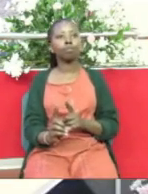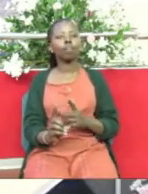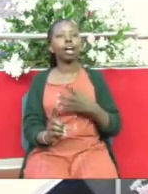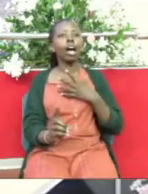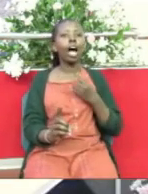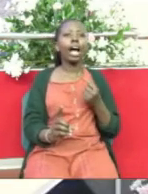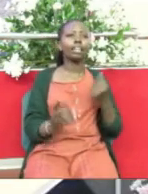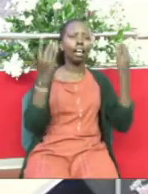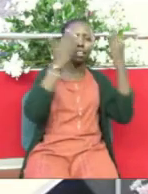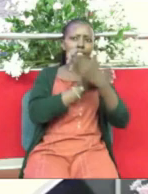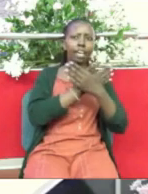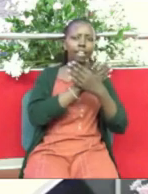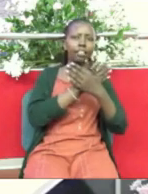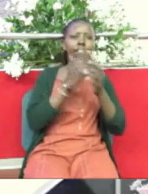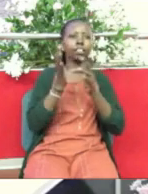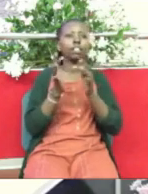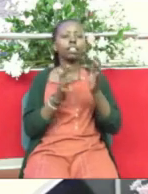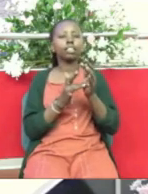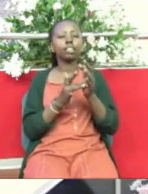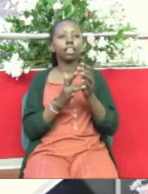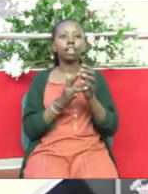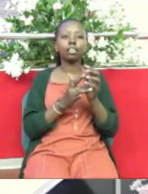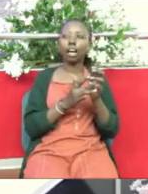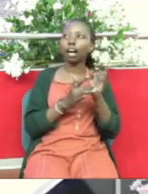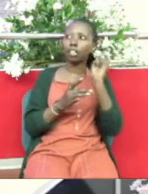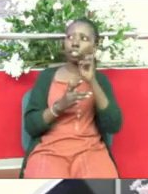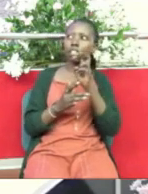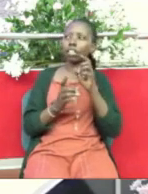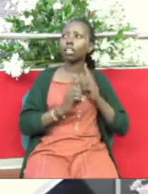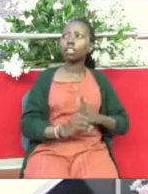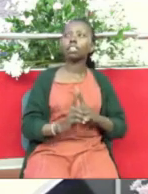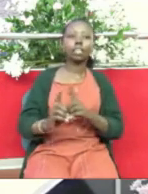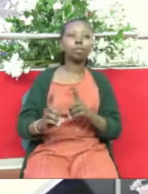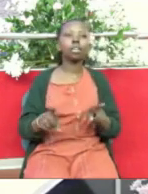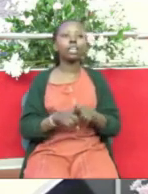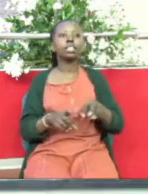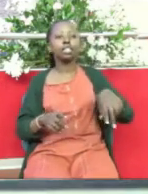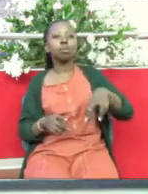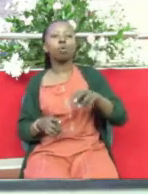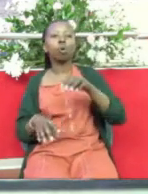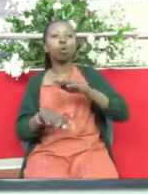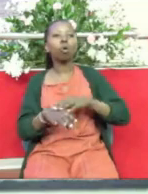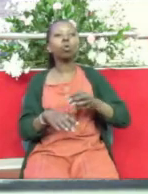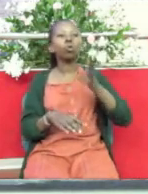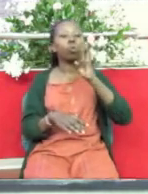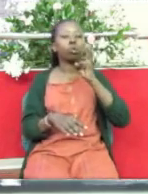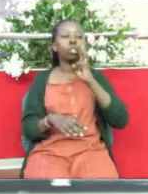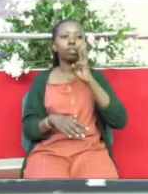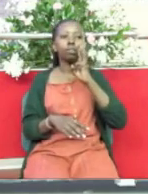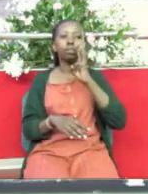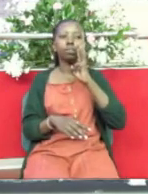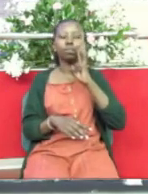of the night, Jesus was appearing to them while they were in the boat, but Jesus was walking on water. Na lisala saa 10 asubuhi